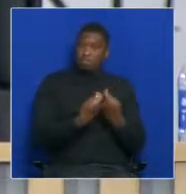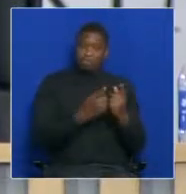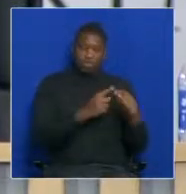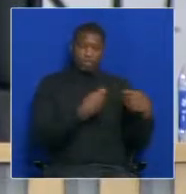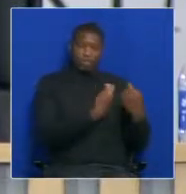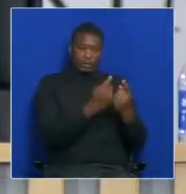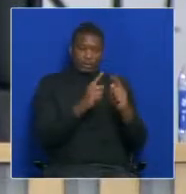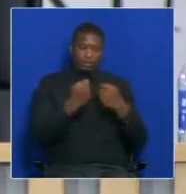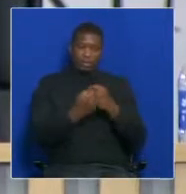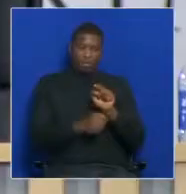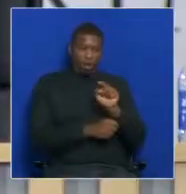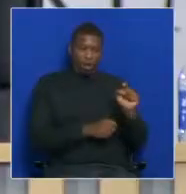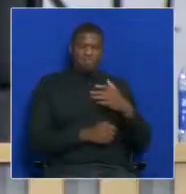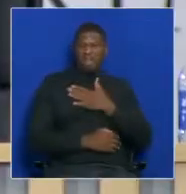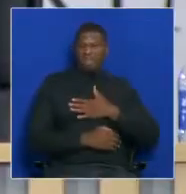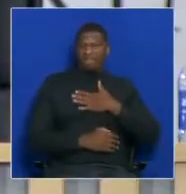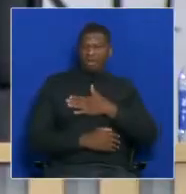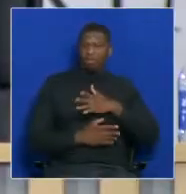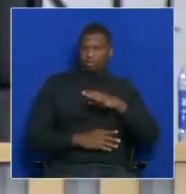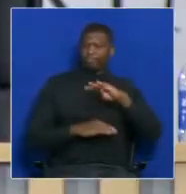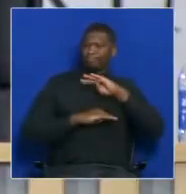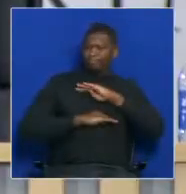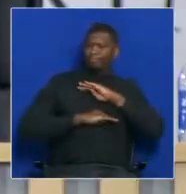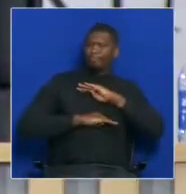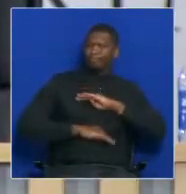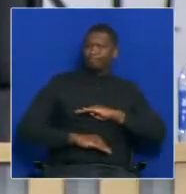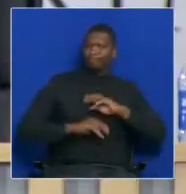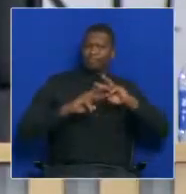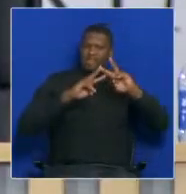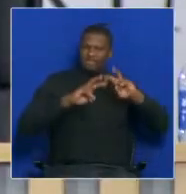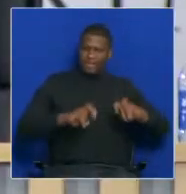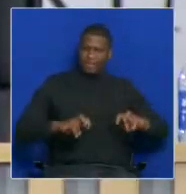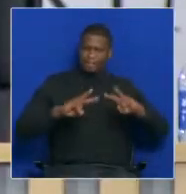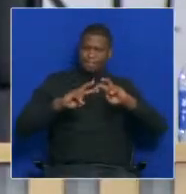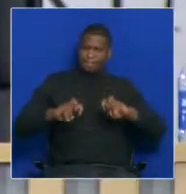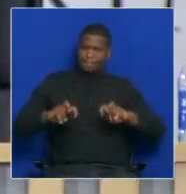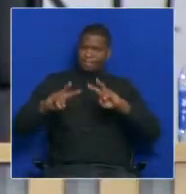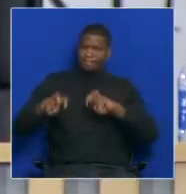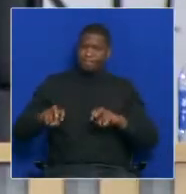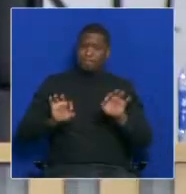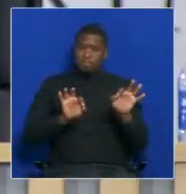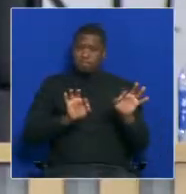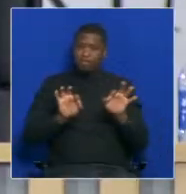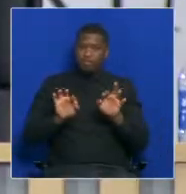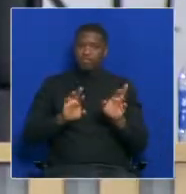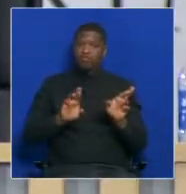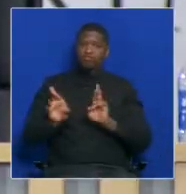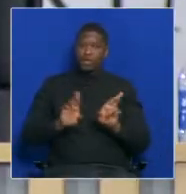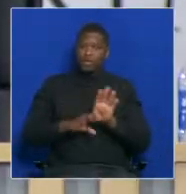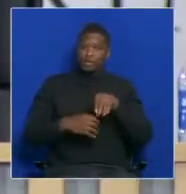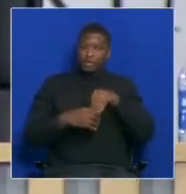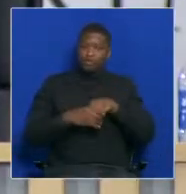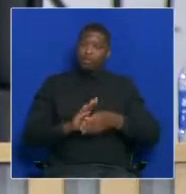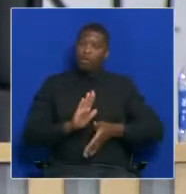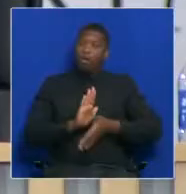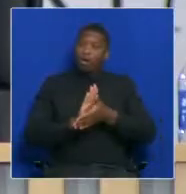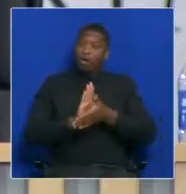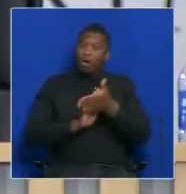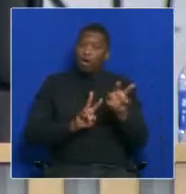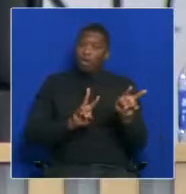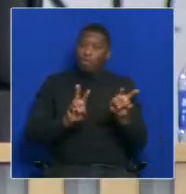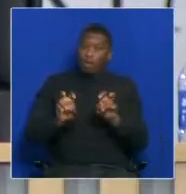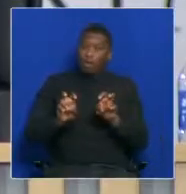that investigations are complete and they are ready to enroll a matter, then a meeting would